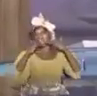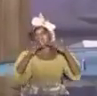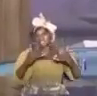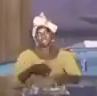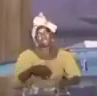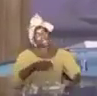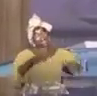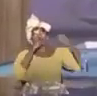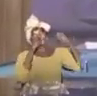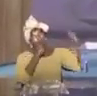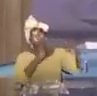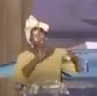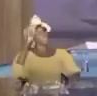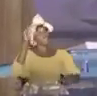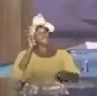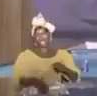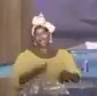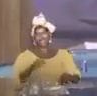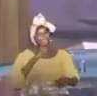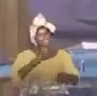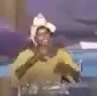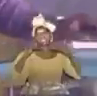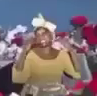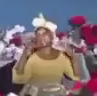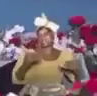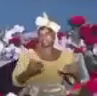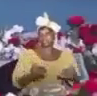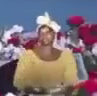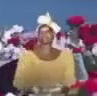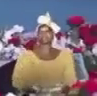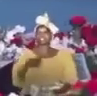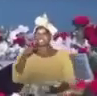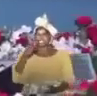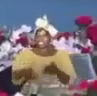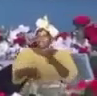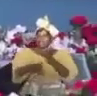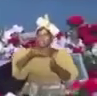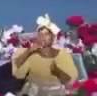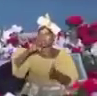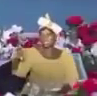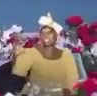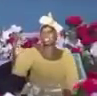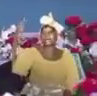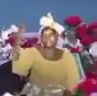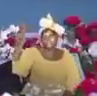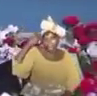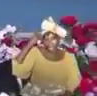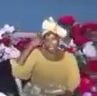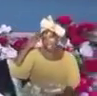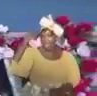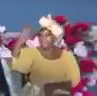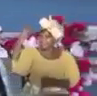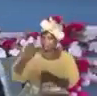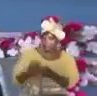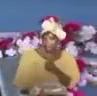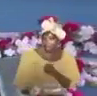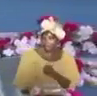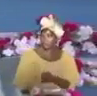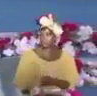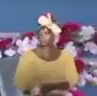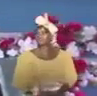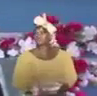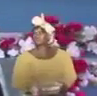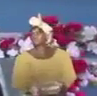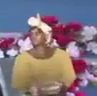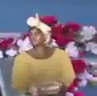unlimited. Are we learning? Be spiritually minded. Let me give you the last. I have a few